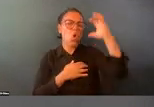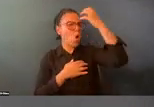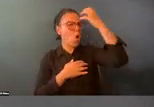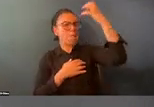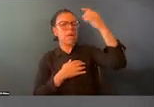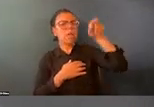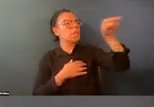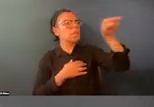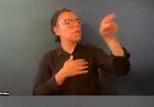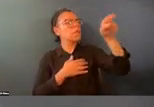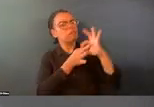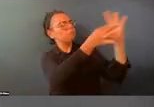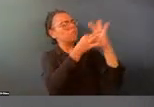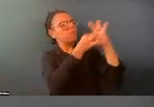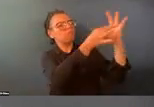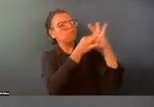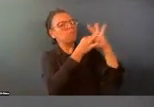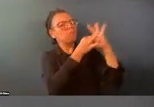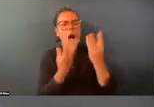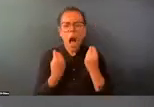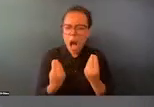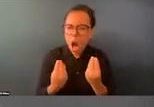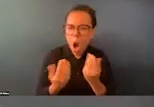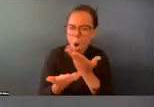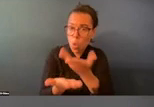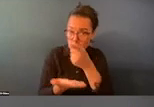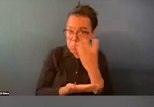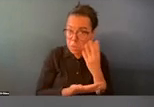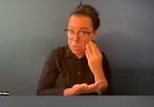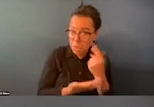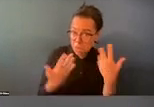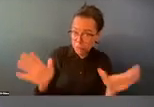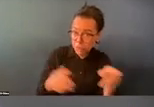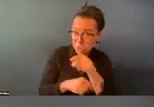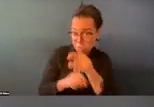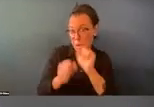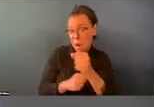with local government or funded fund, please.